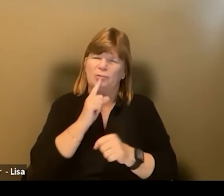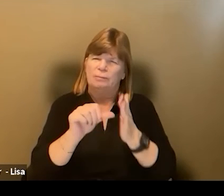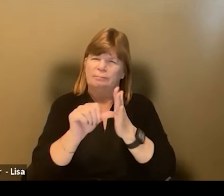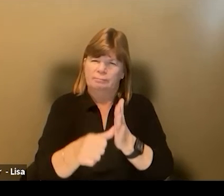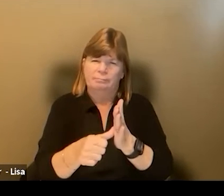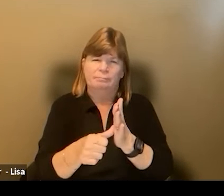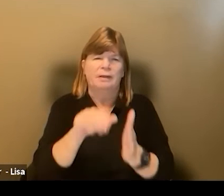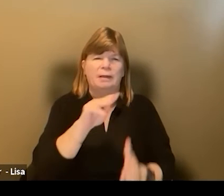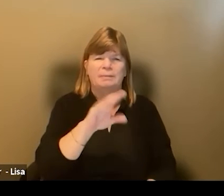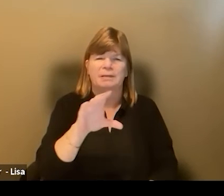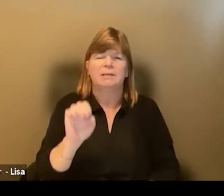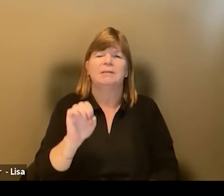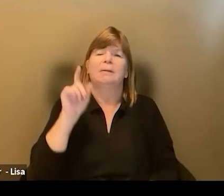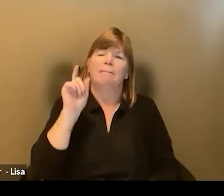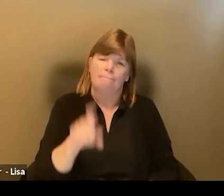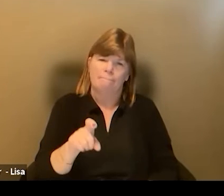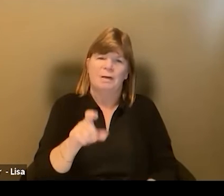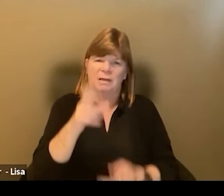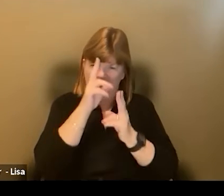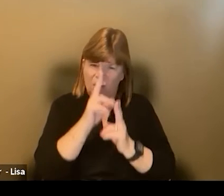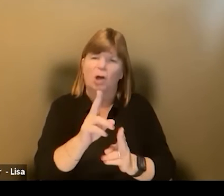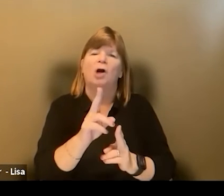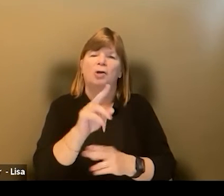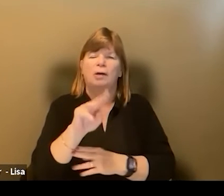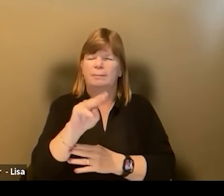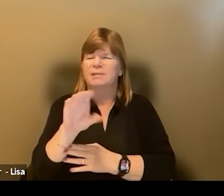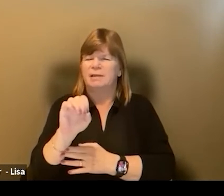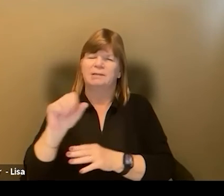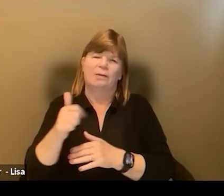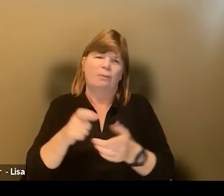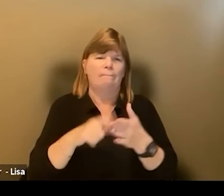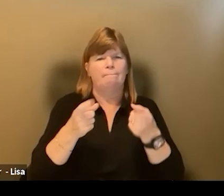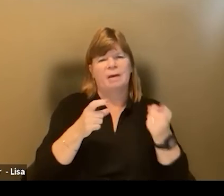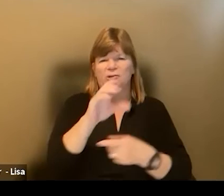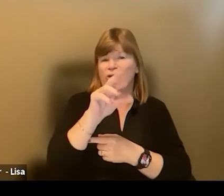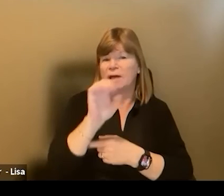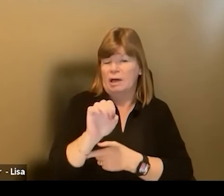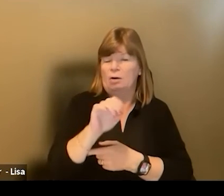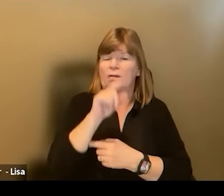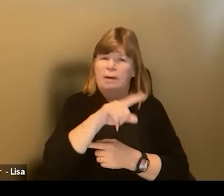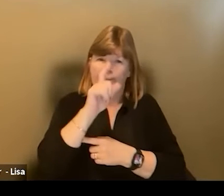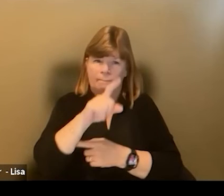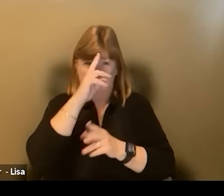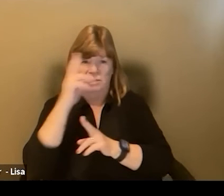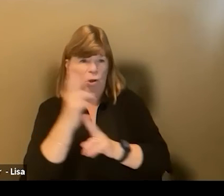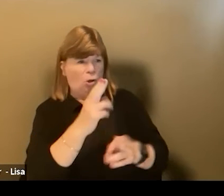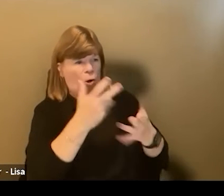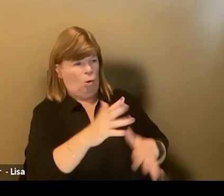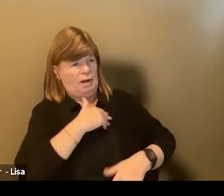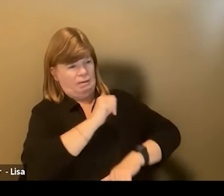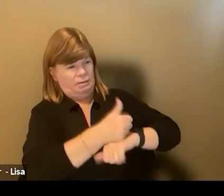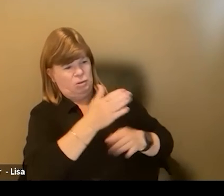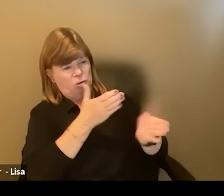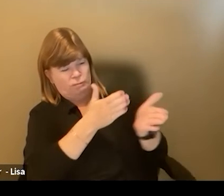here that MCEs must honor, and MCE is another name for managed care entity, they must honor existing